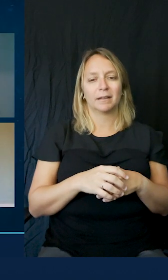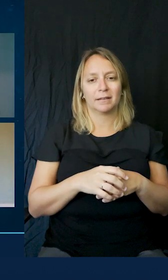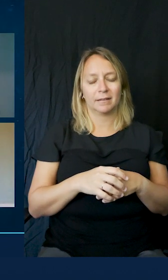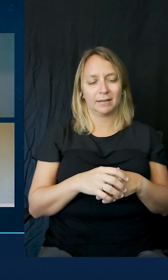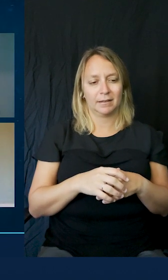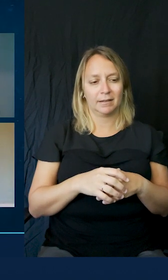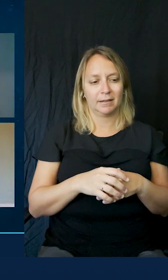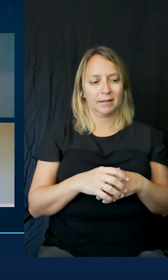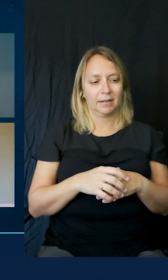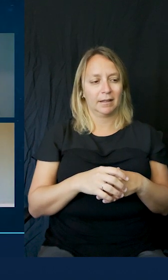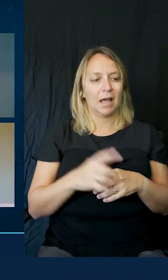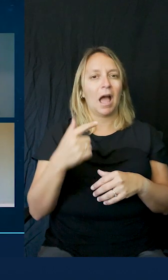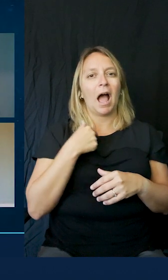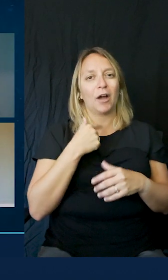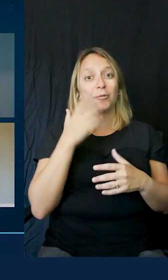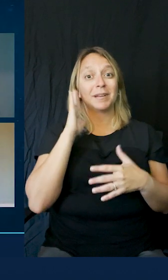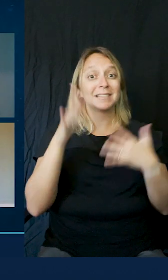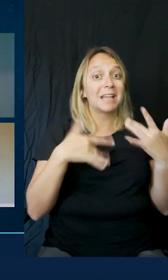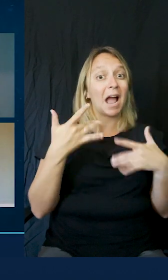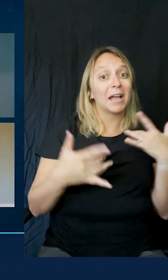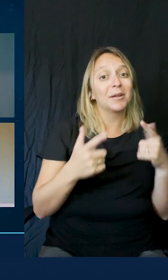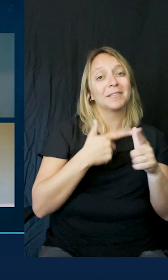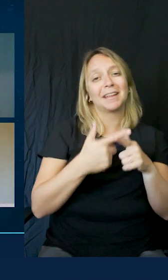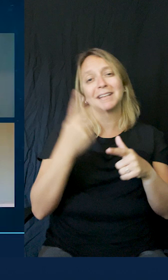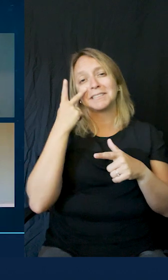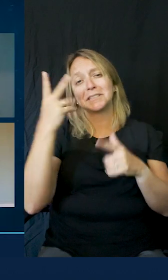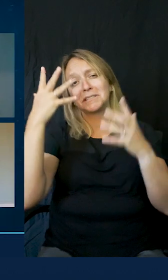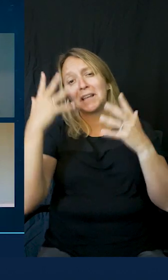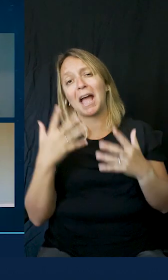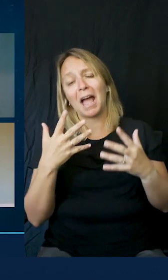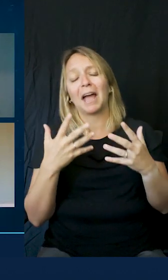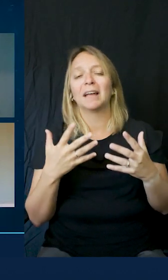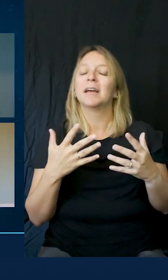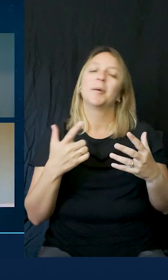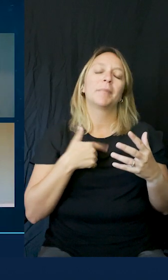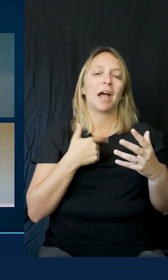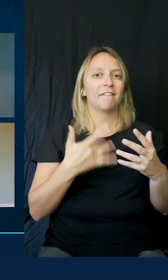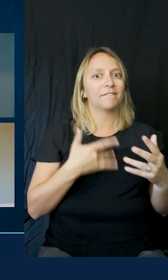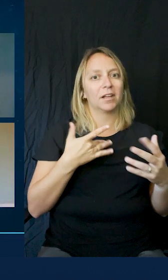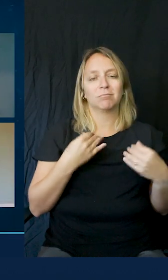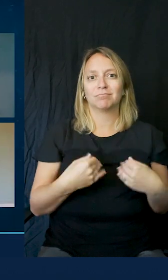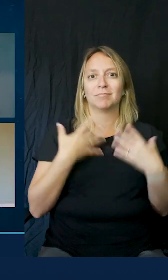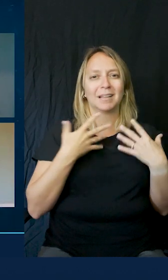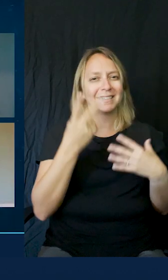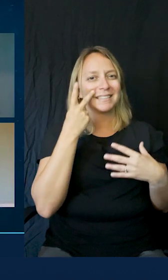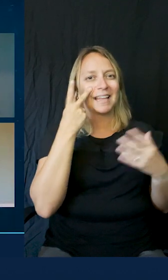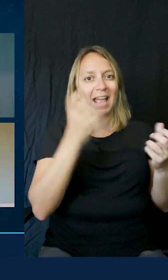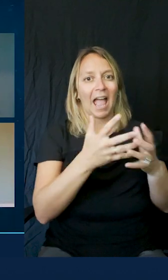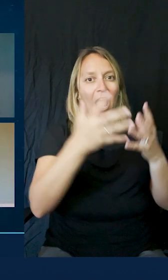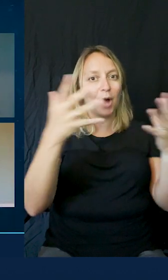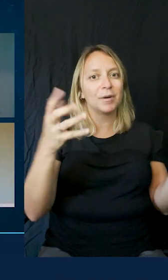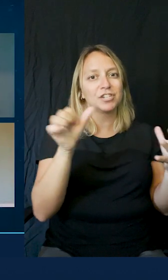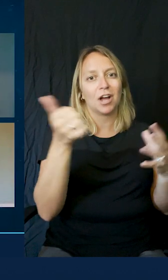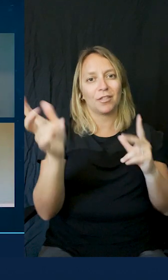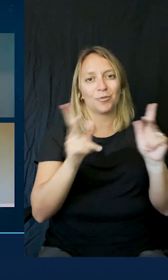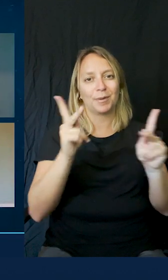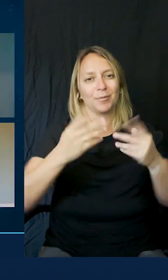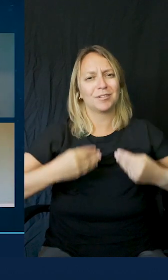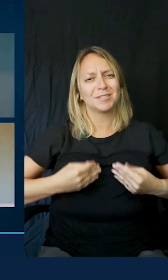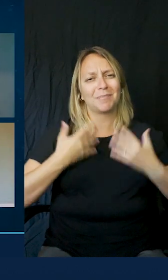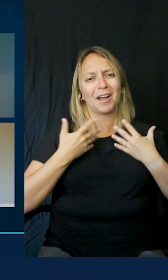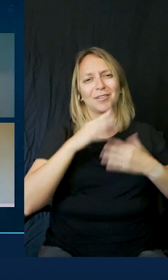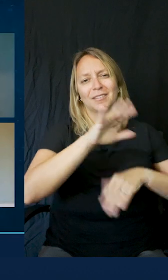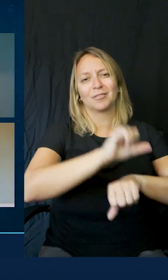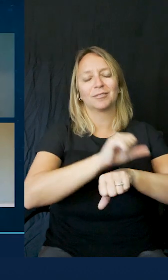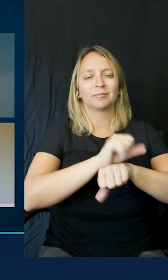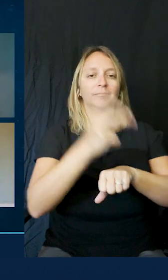really sad about seeing a bunch of stuff, but I'm always brought up again by seeing how much other people are inspired and all the work that they're doing. And I just think there's so